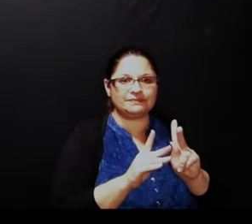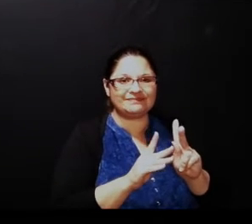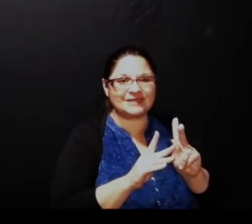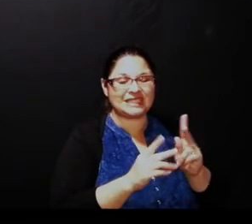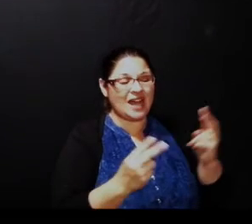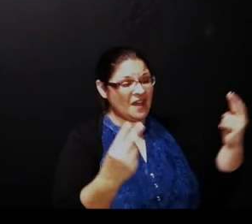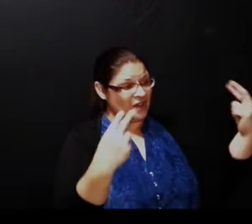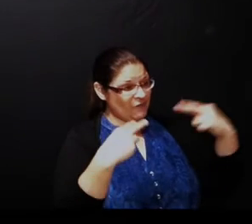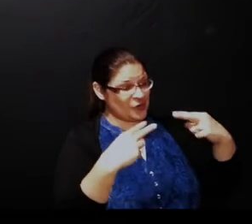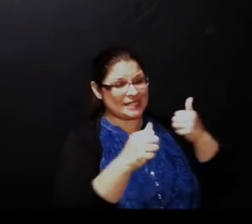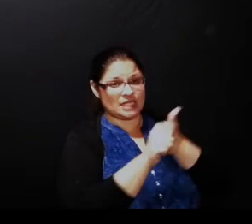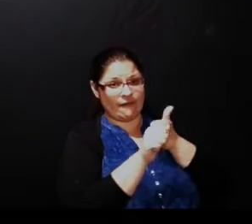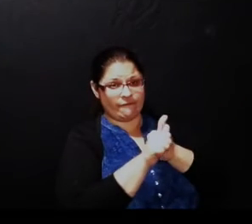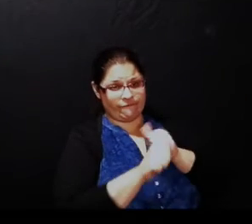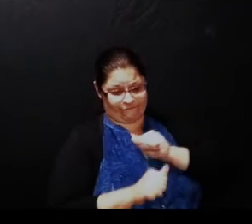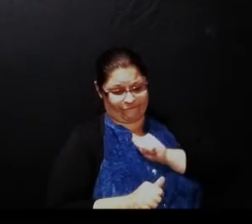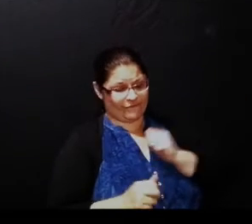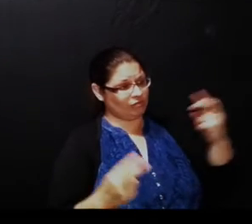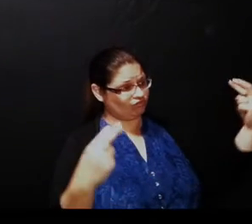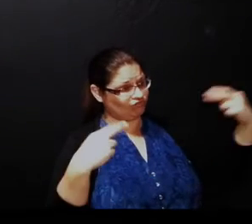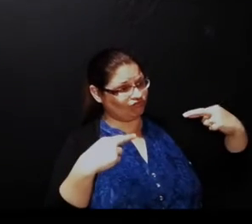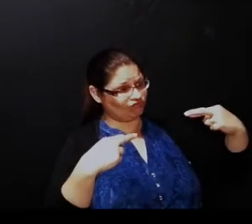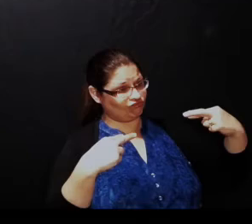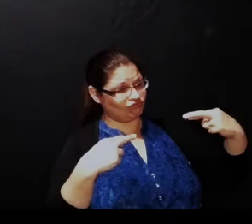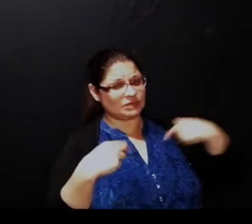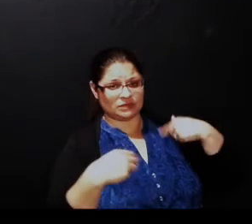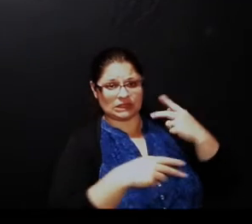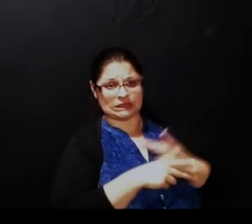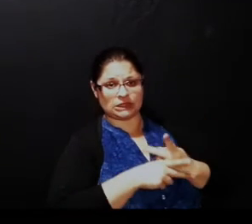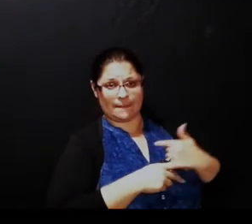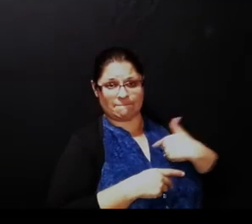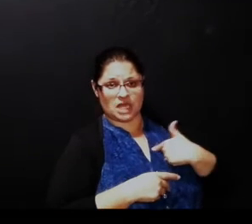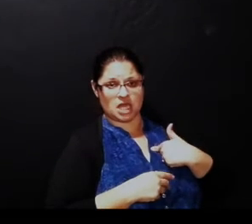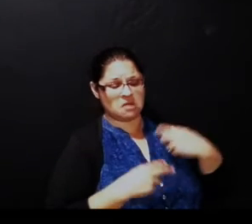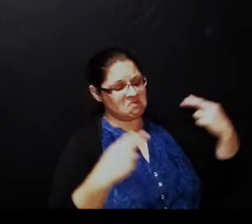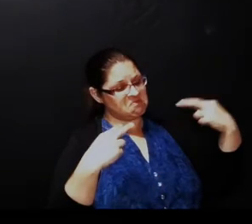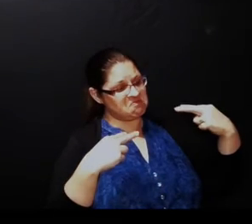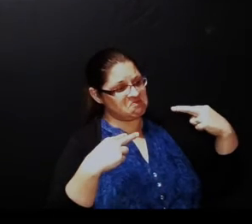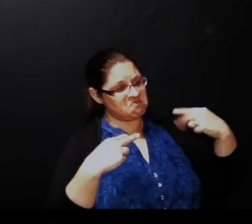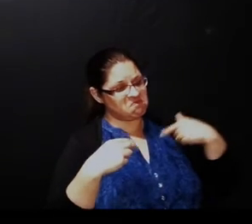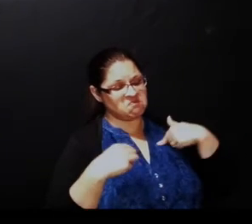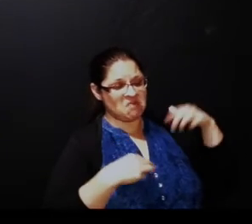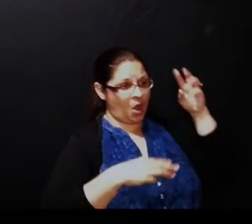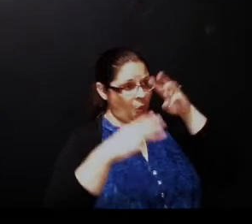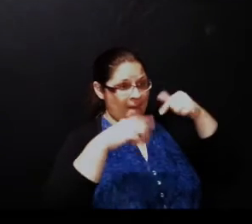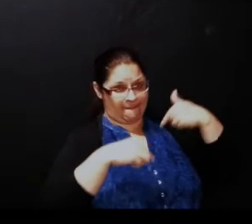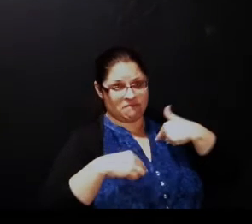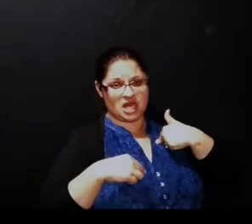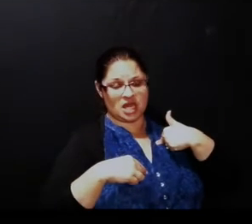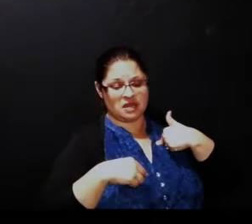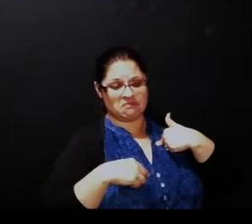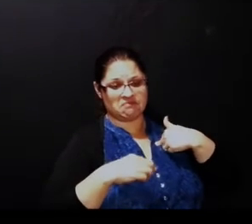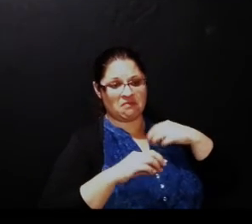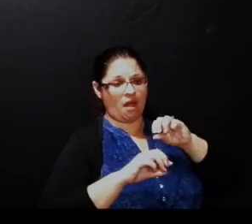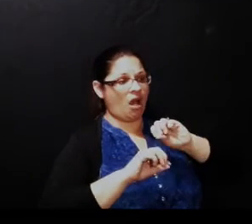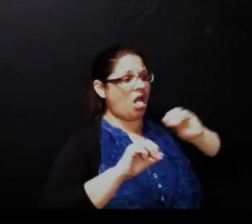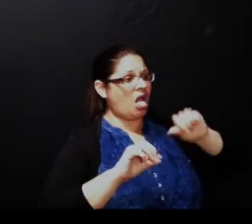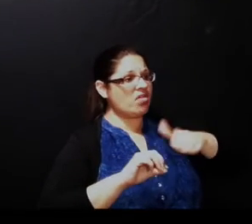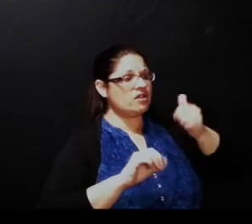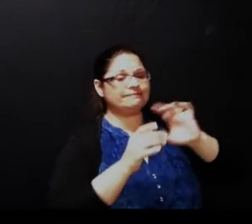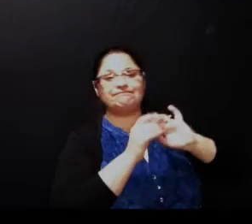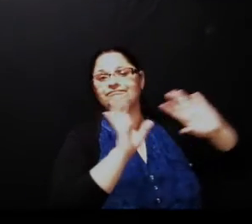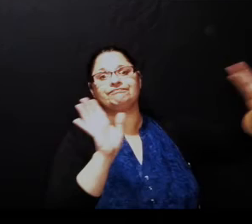existence. They're their own little God. I'm going to take care of me. I don't care about anybody else, anything